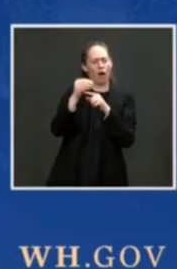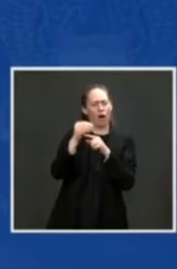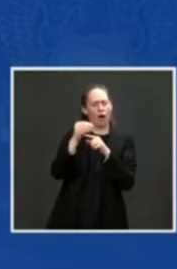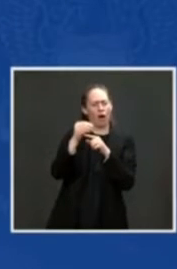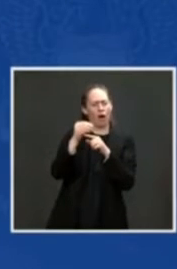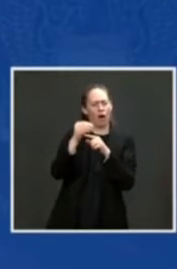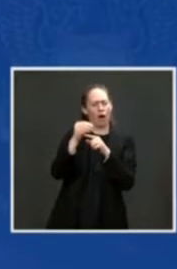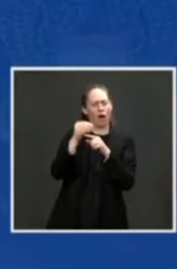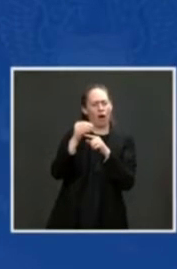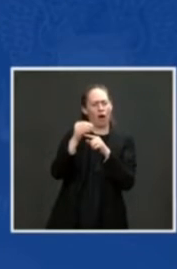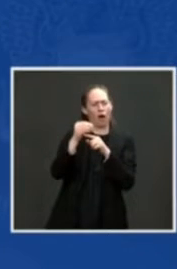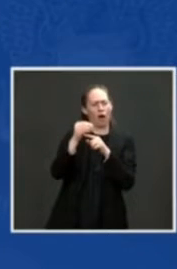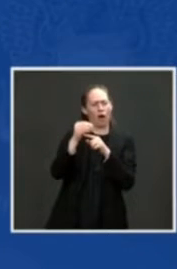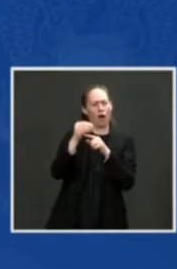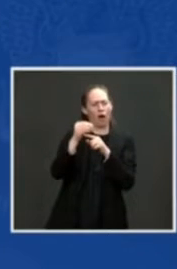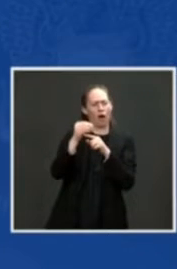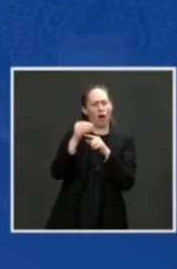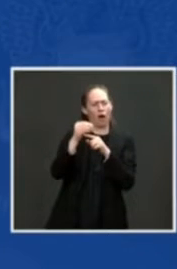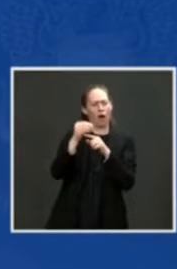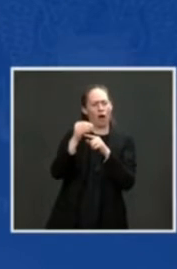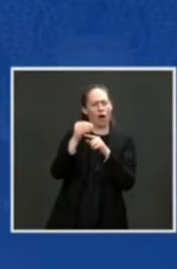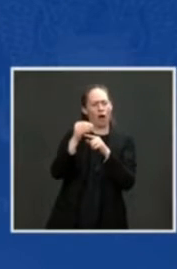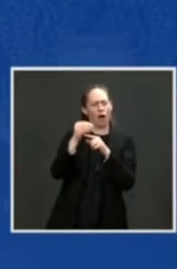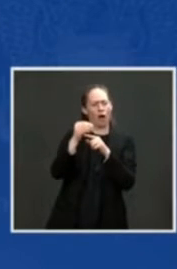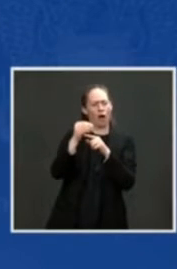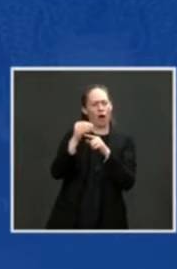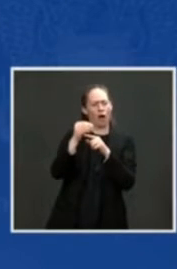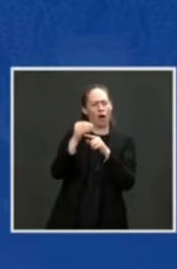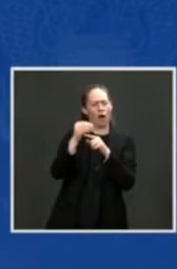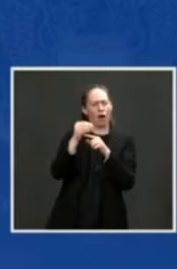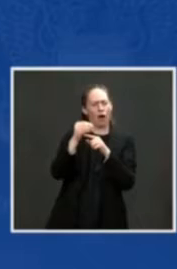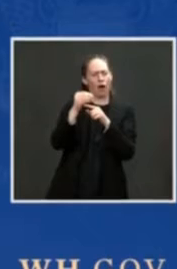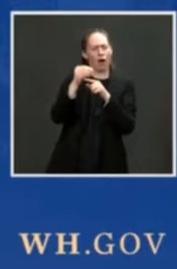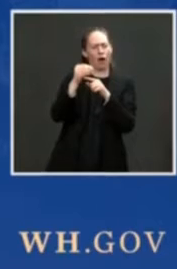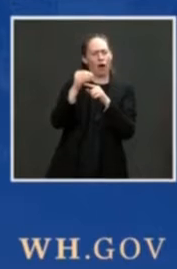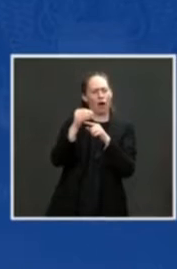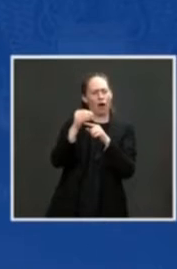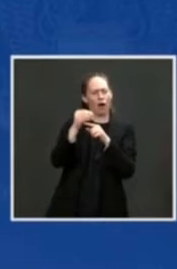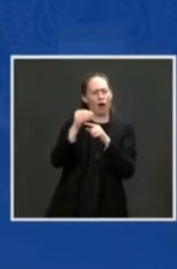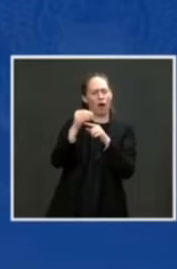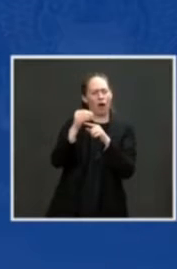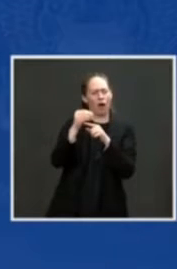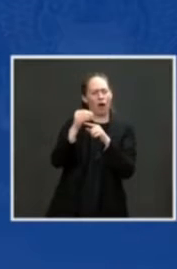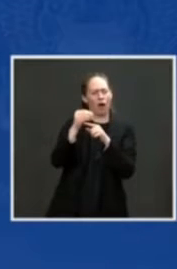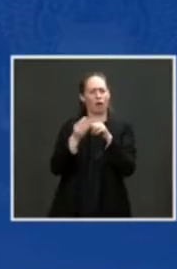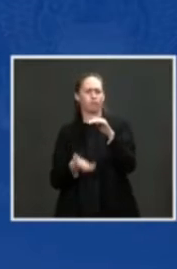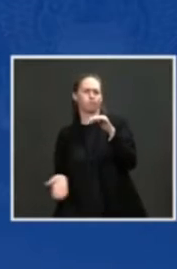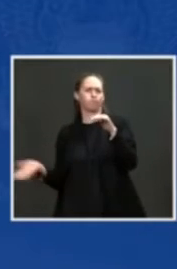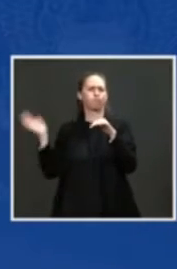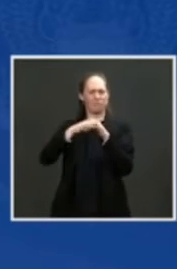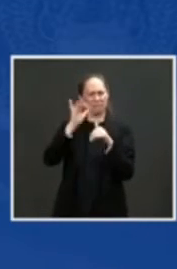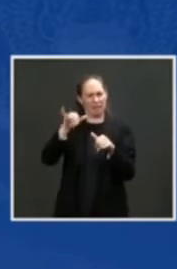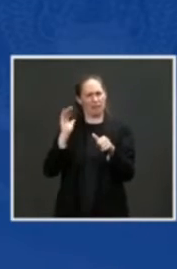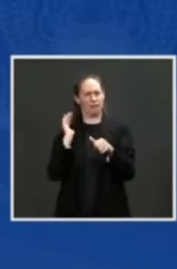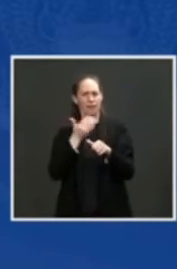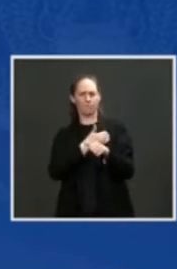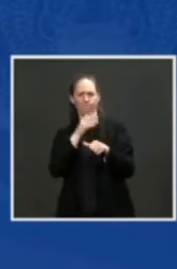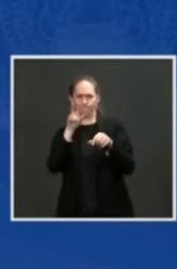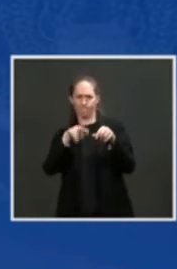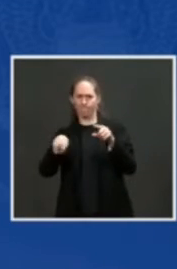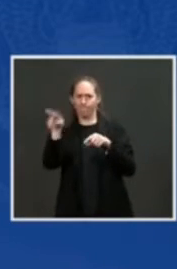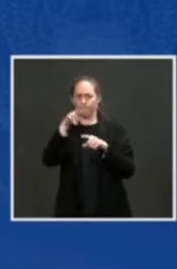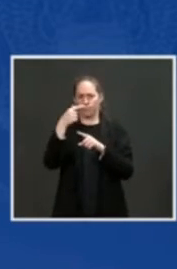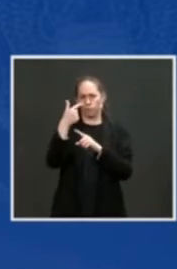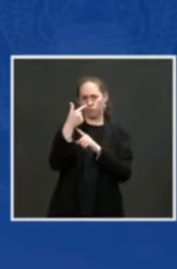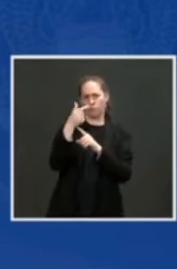you the conversations. Go back to the start. He wanted in on this, so he gets it. And just this morning,